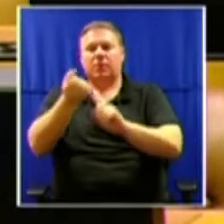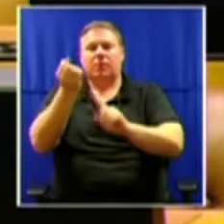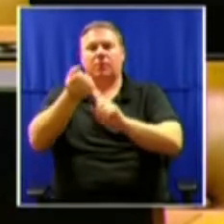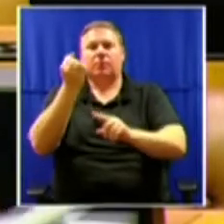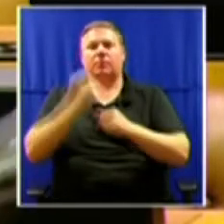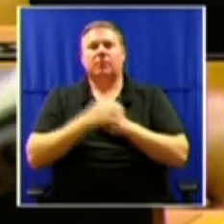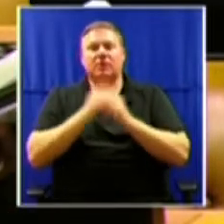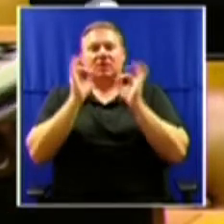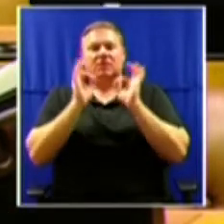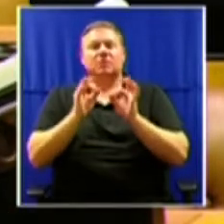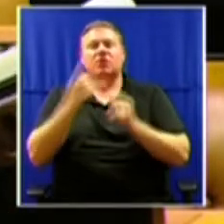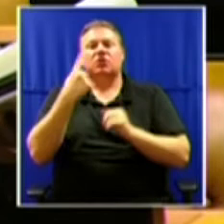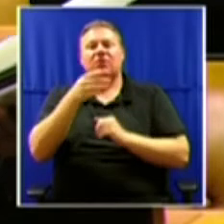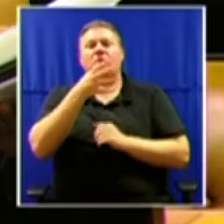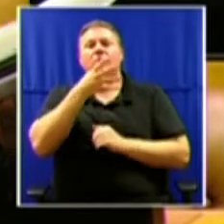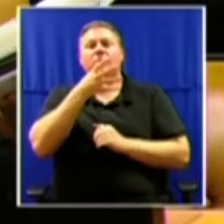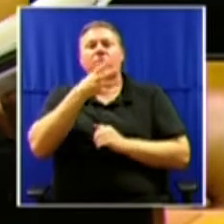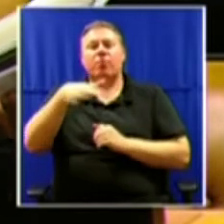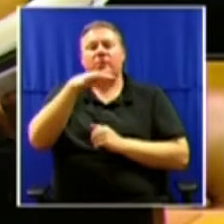traders.